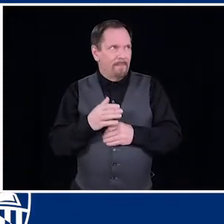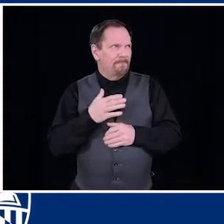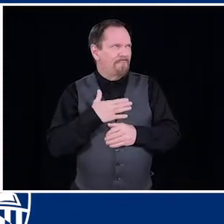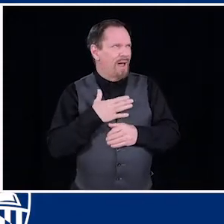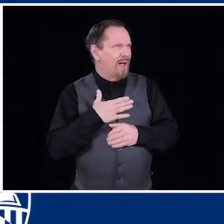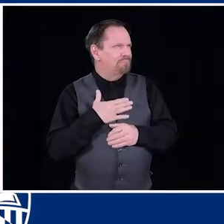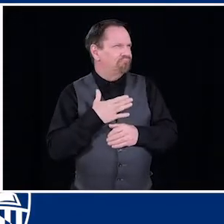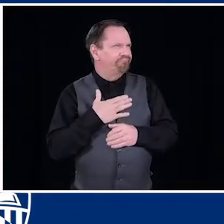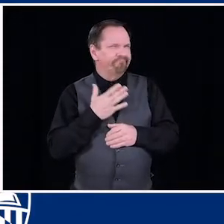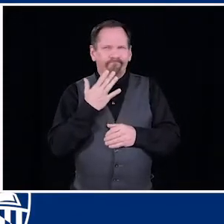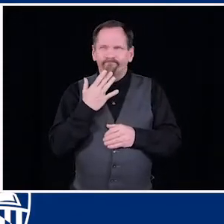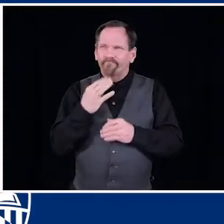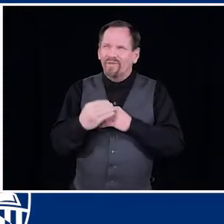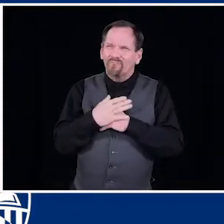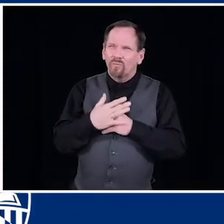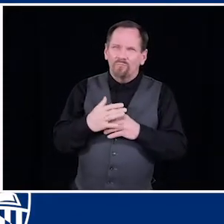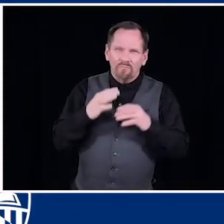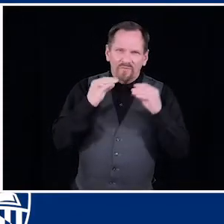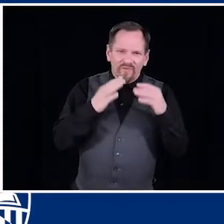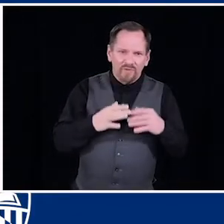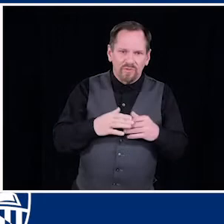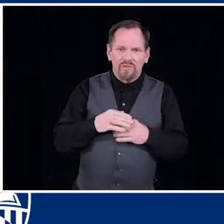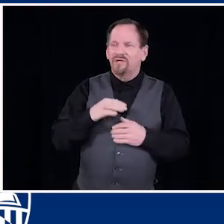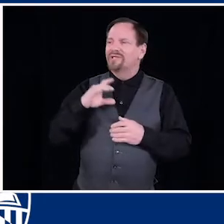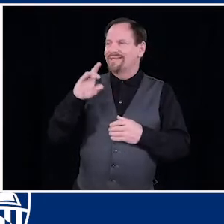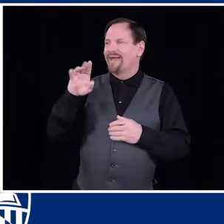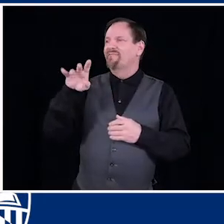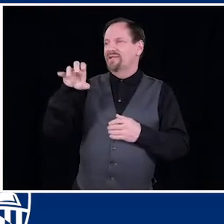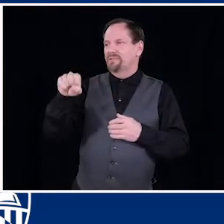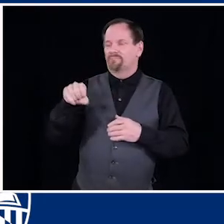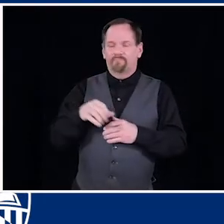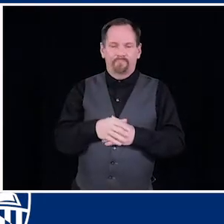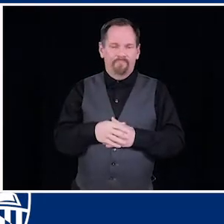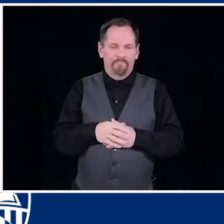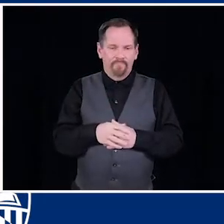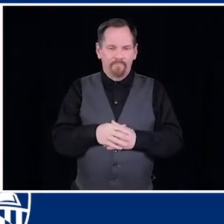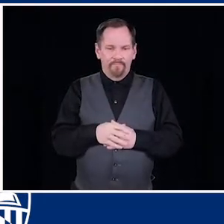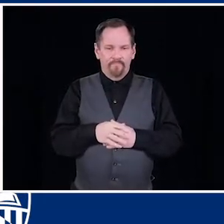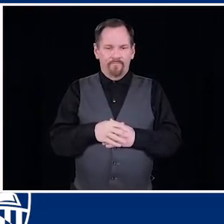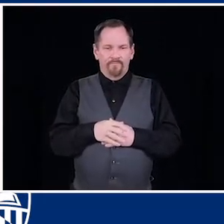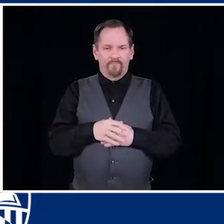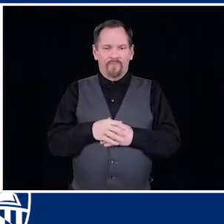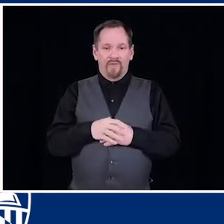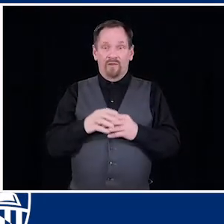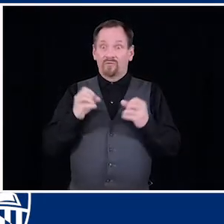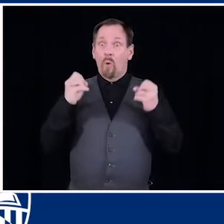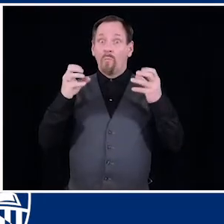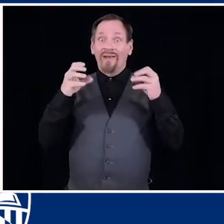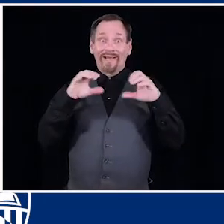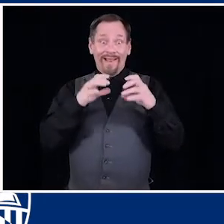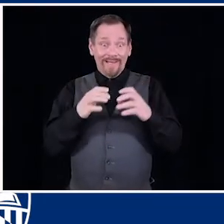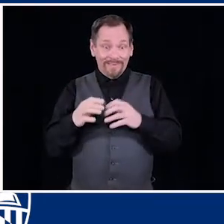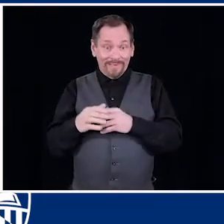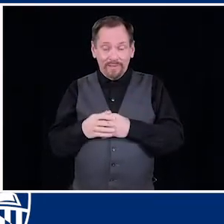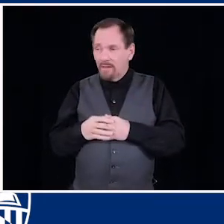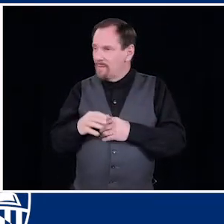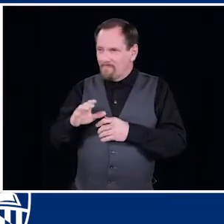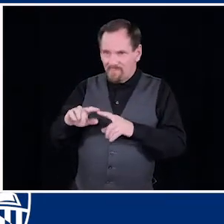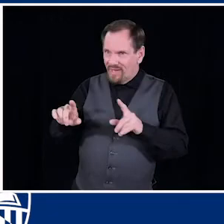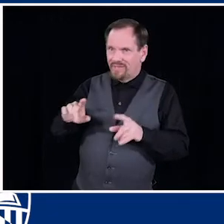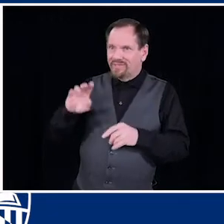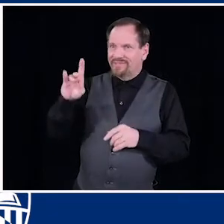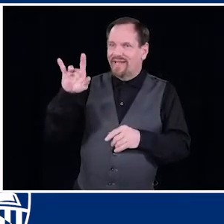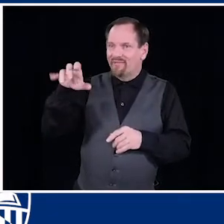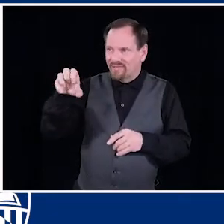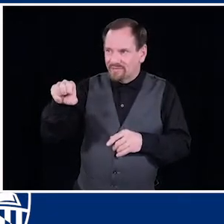influential professor during my time at JHU has definitely been Professor Timmy Davis. For all the courses I took, his